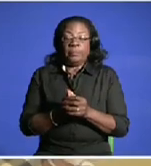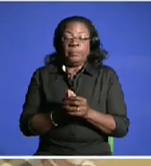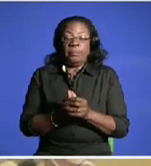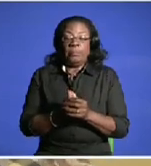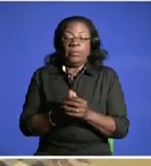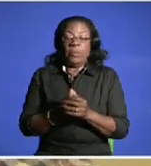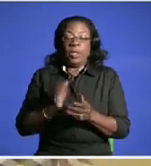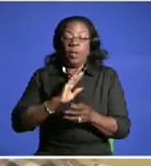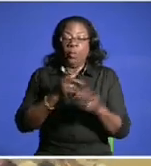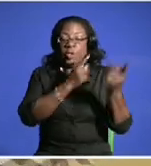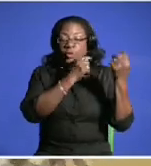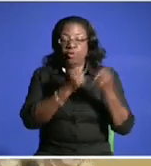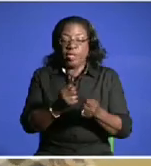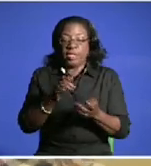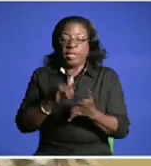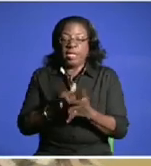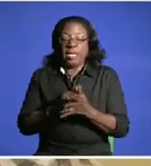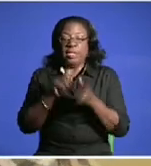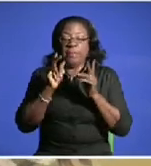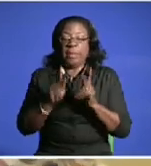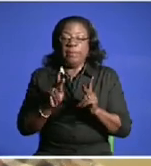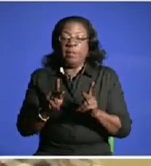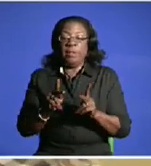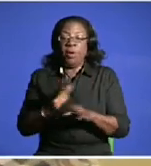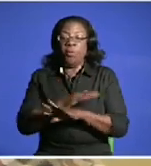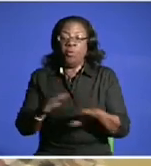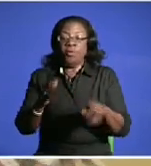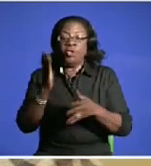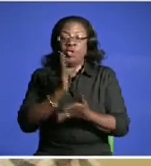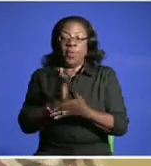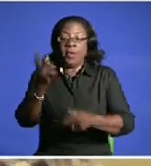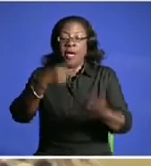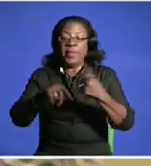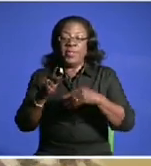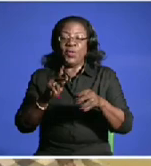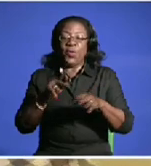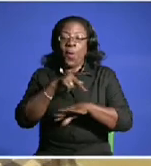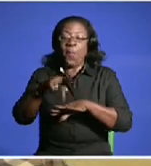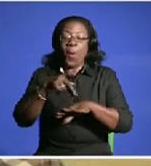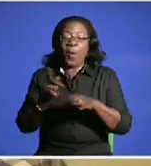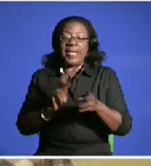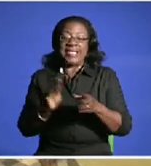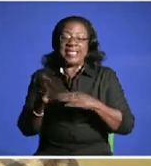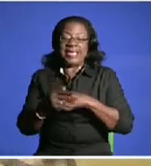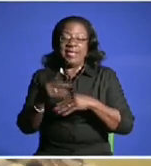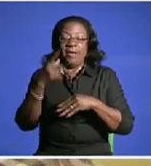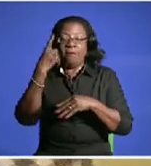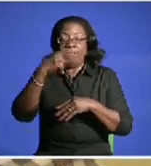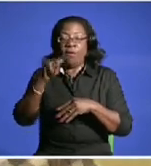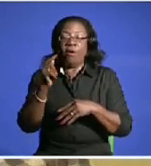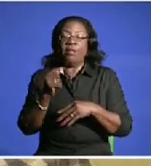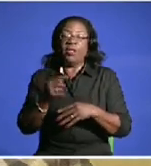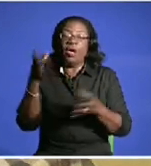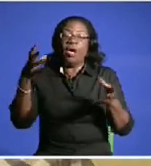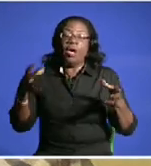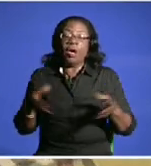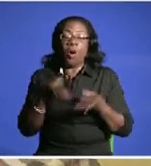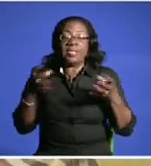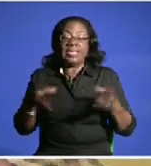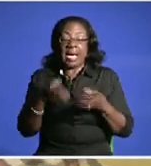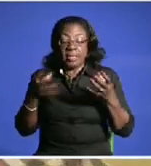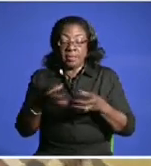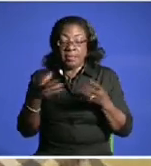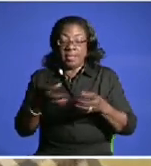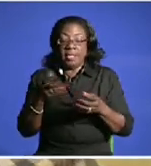We trust that the patrons will not stop coming to Potter's Key for Conch salad, because there are good Conch vendors out here